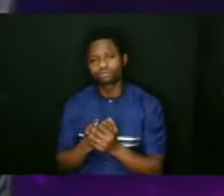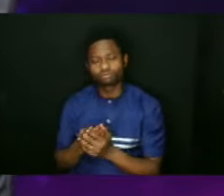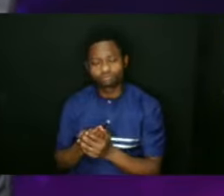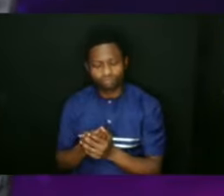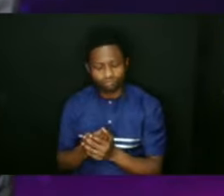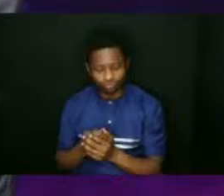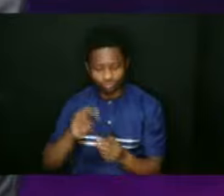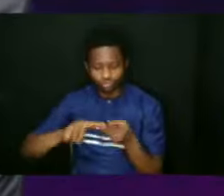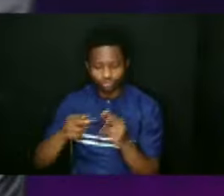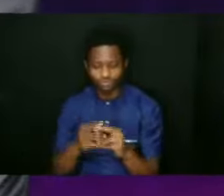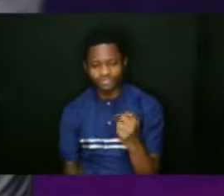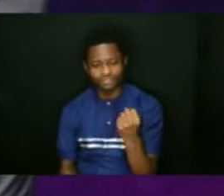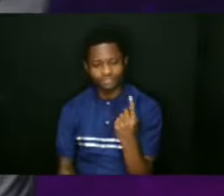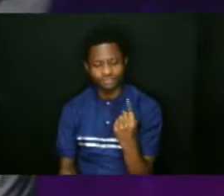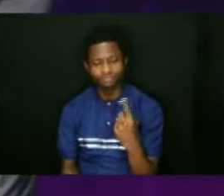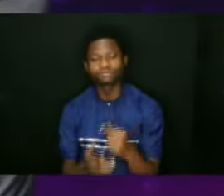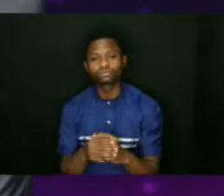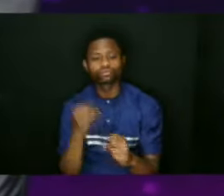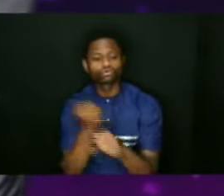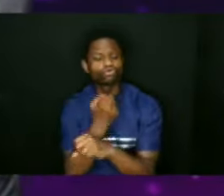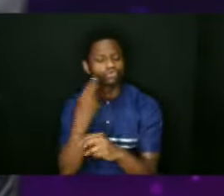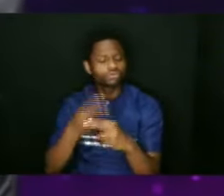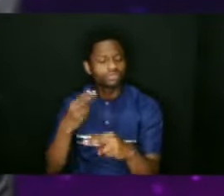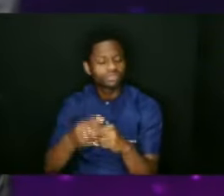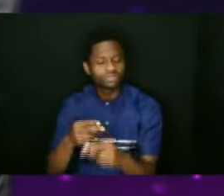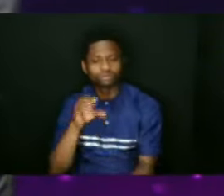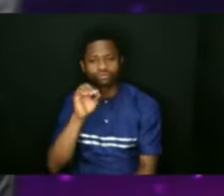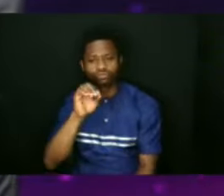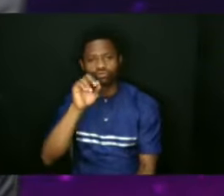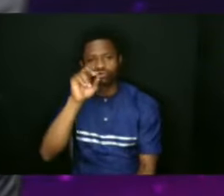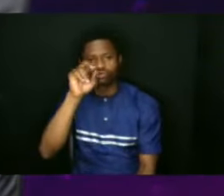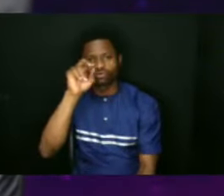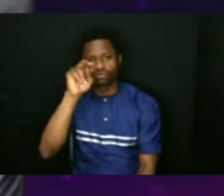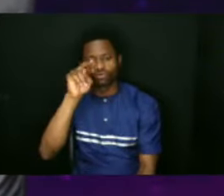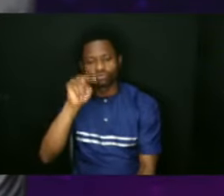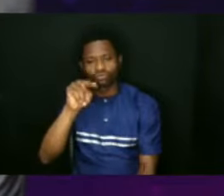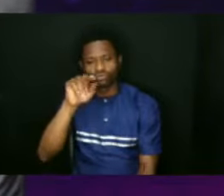Number 11. The stone is referred to as onyx.